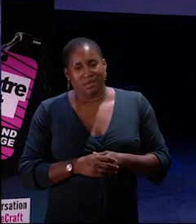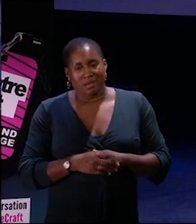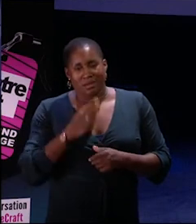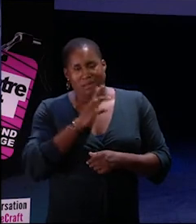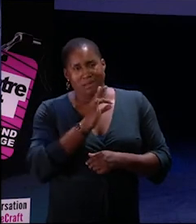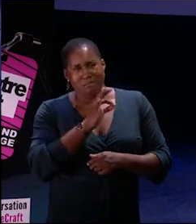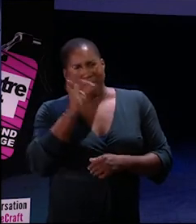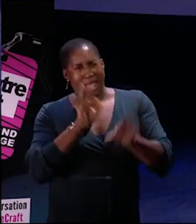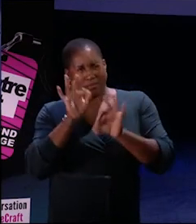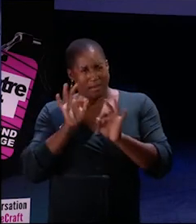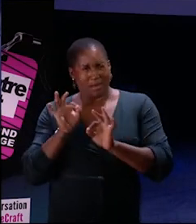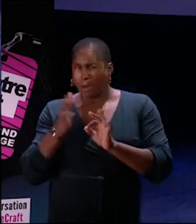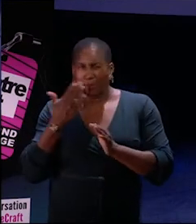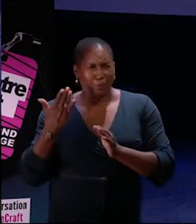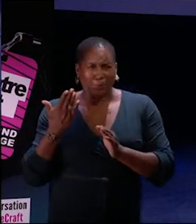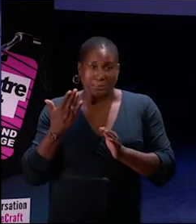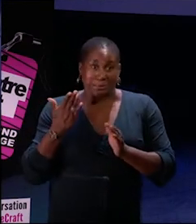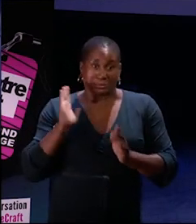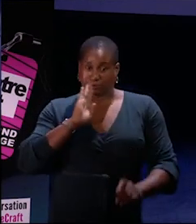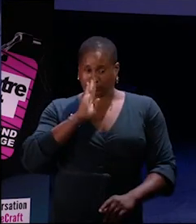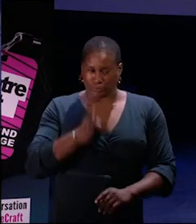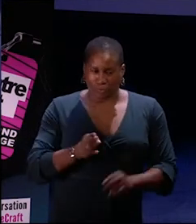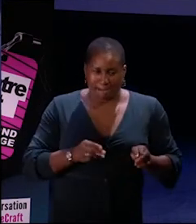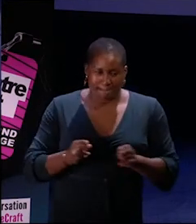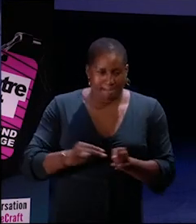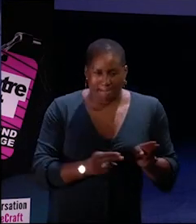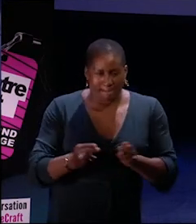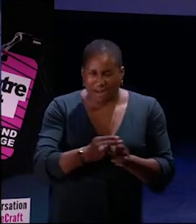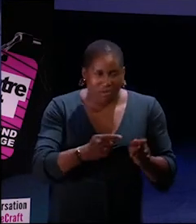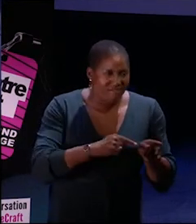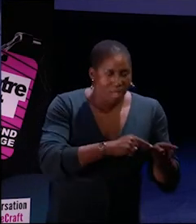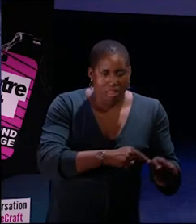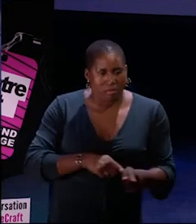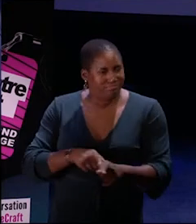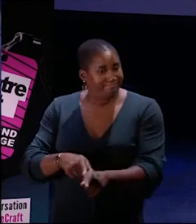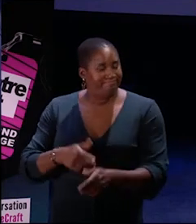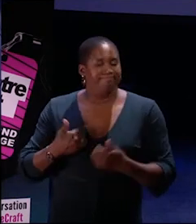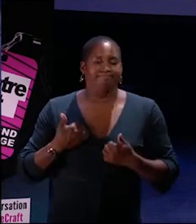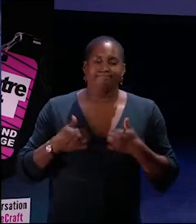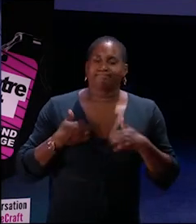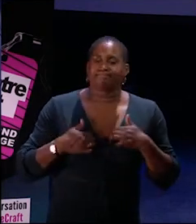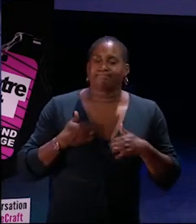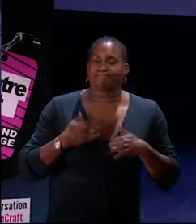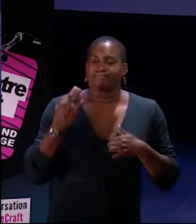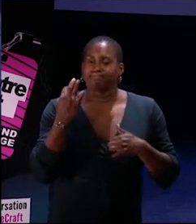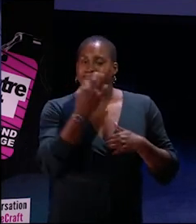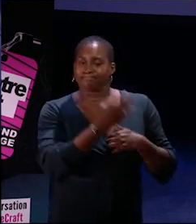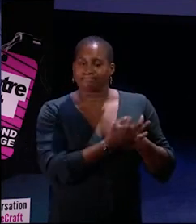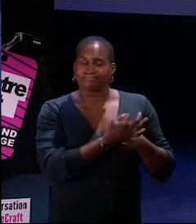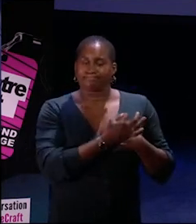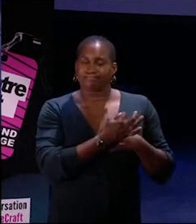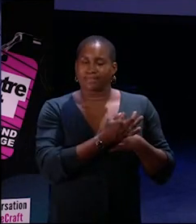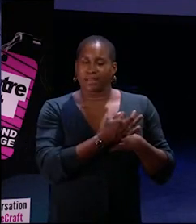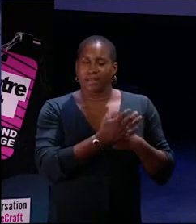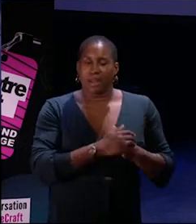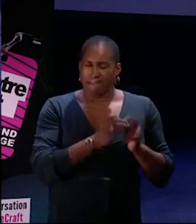path that freelancers follow. So I think that's really interesting. So first of all, why are freelancers, and we've touched on this a little